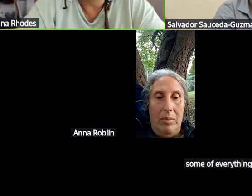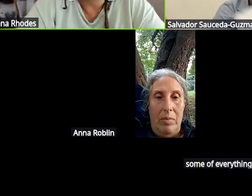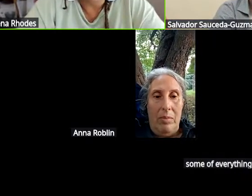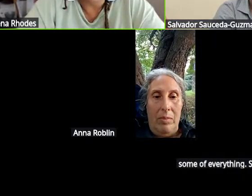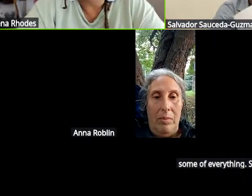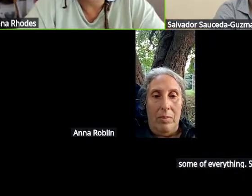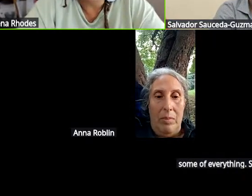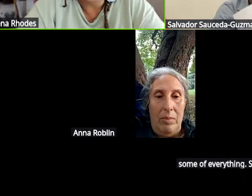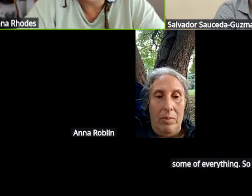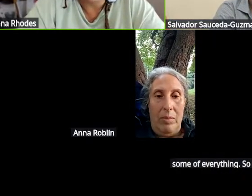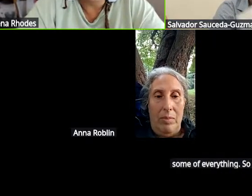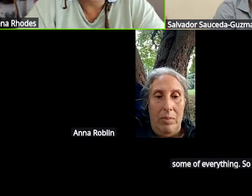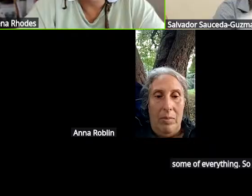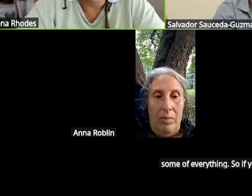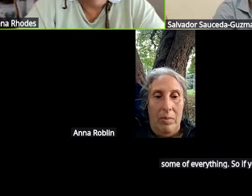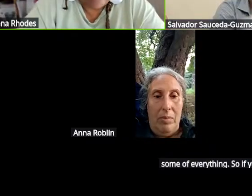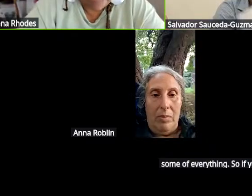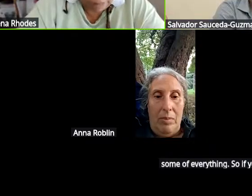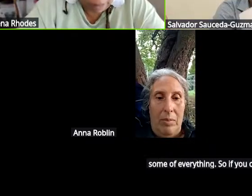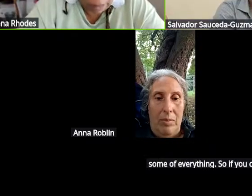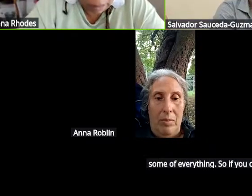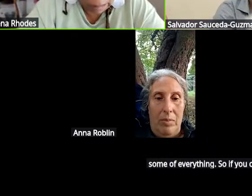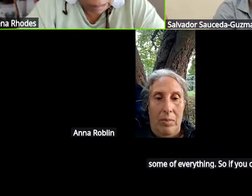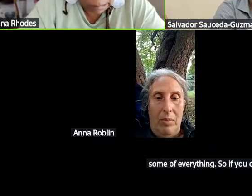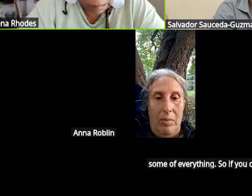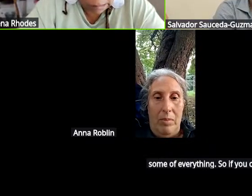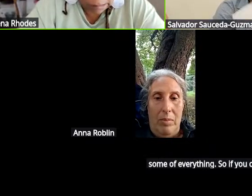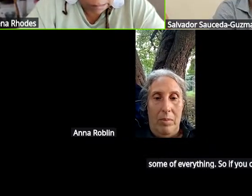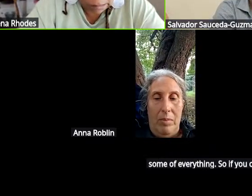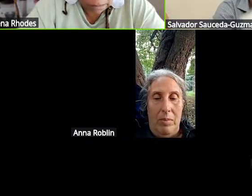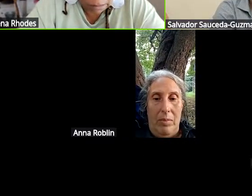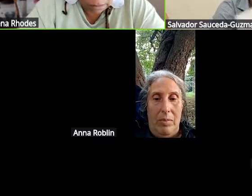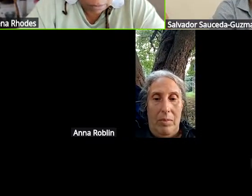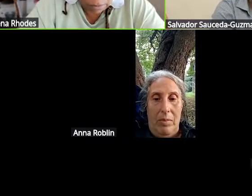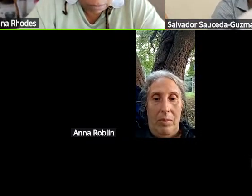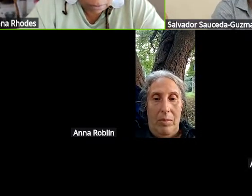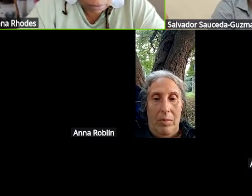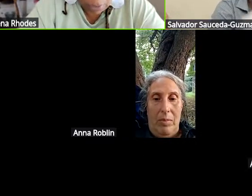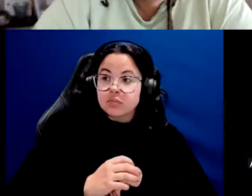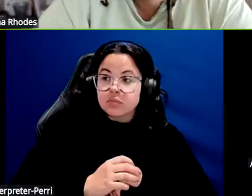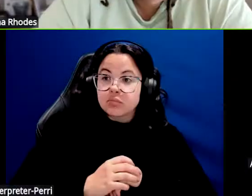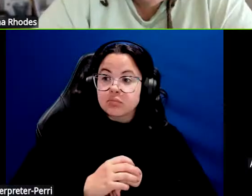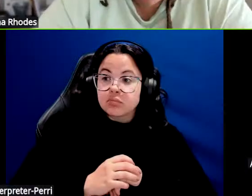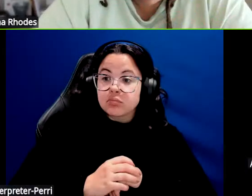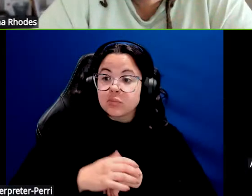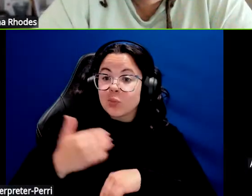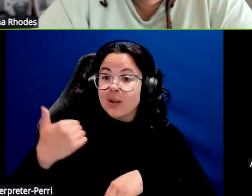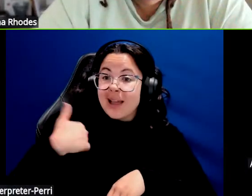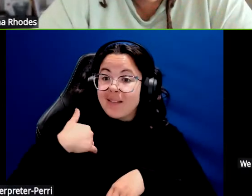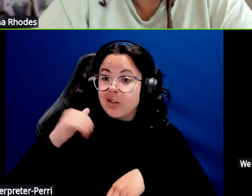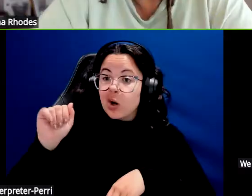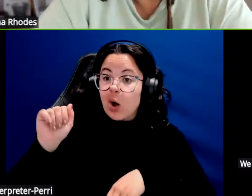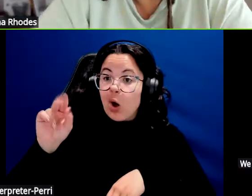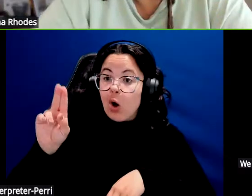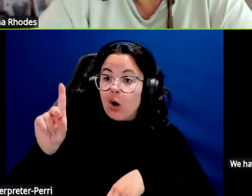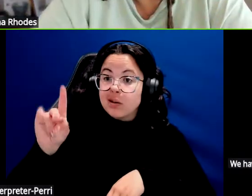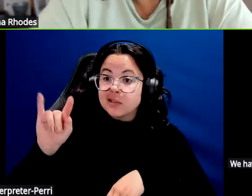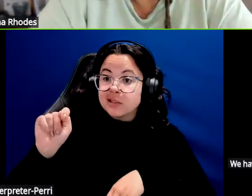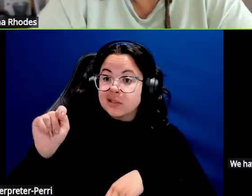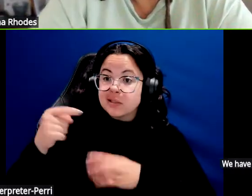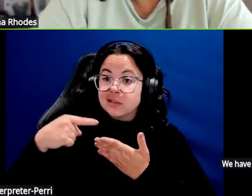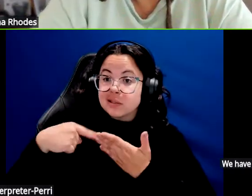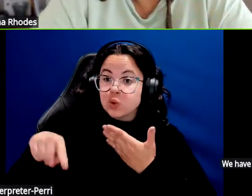p.m. next Tuesday. And we have an audit next